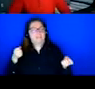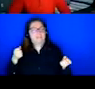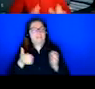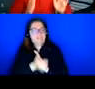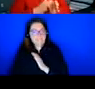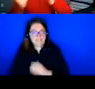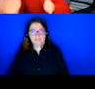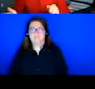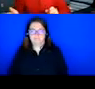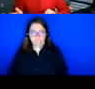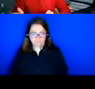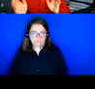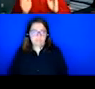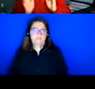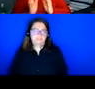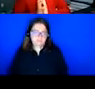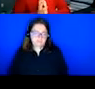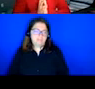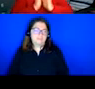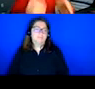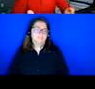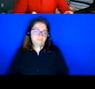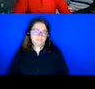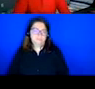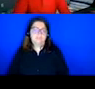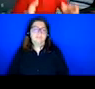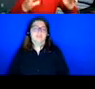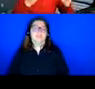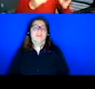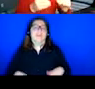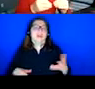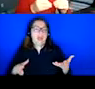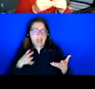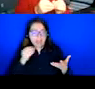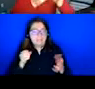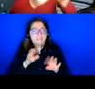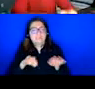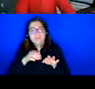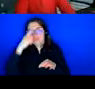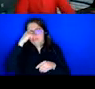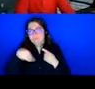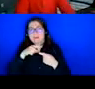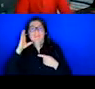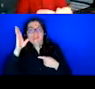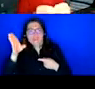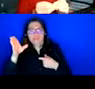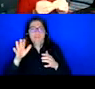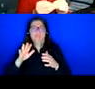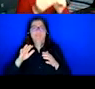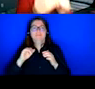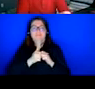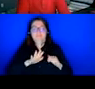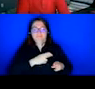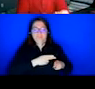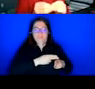about building that. And it's also good to kind of see future forward about how your immediate goals can then lead into